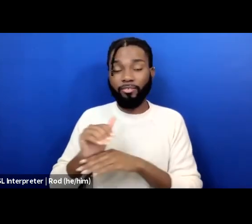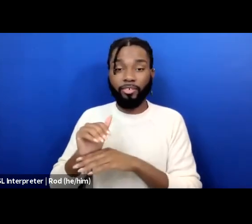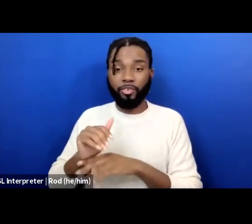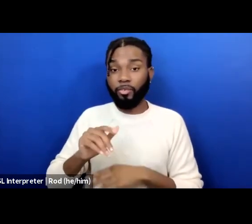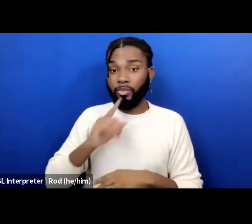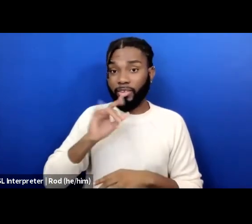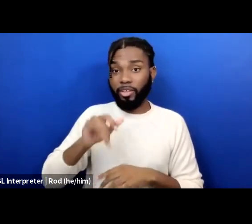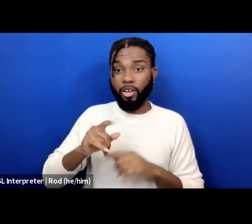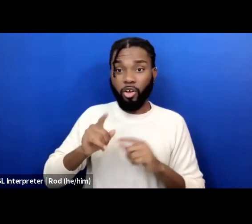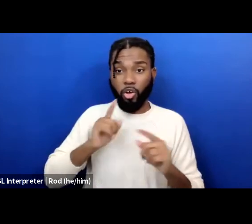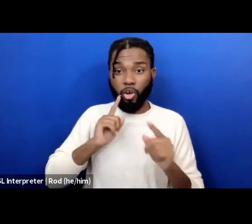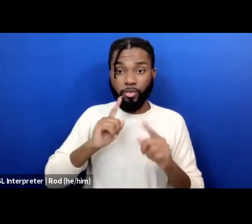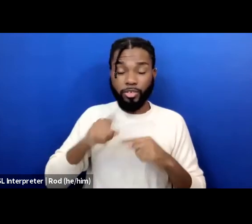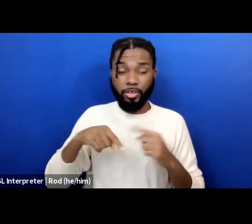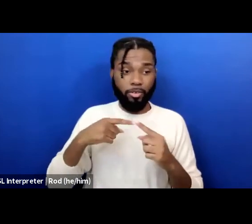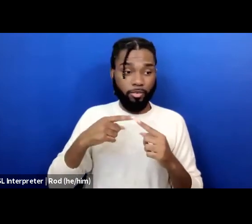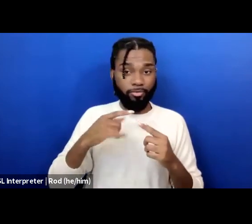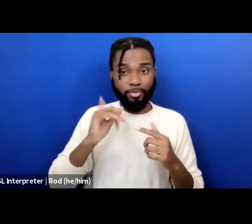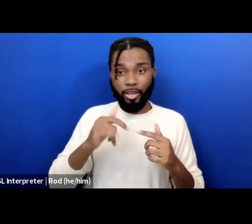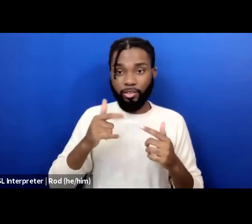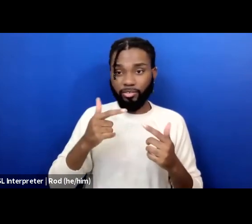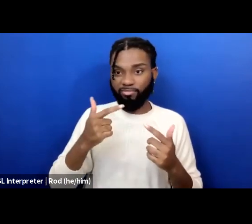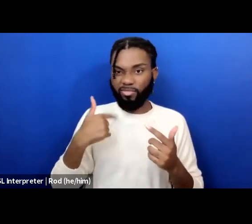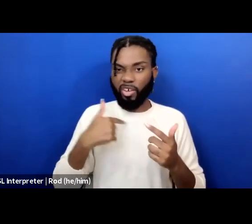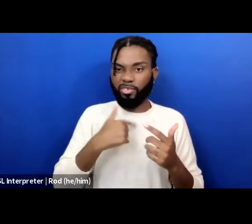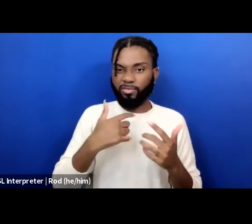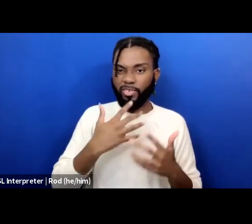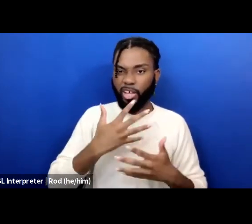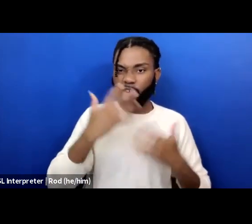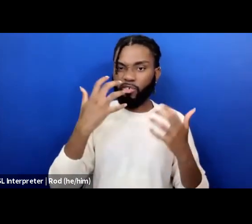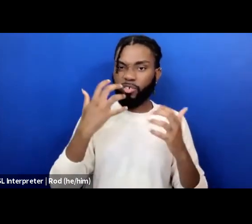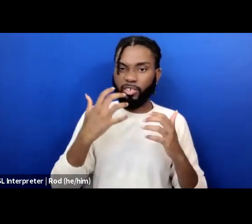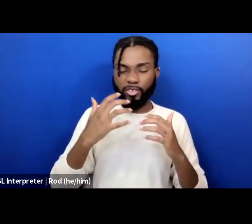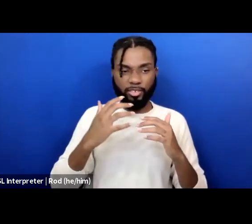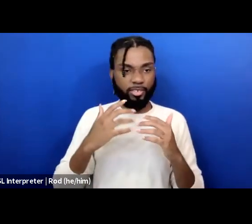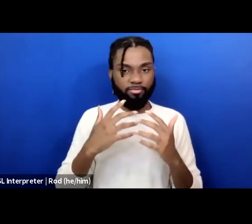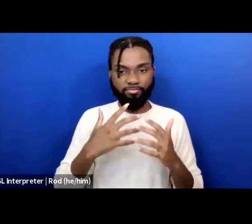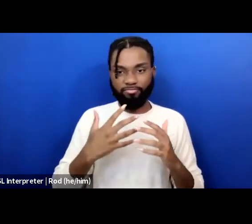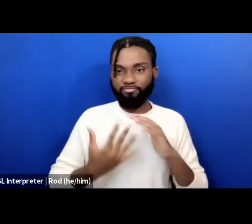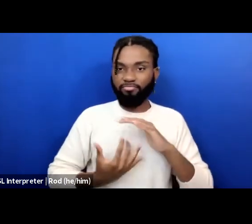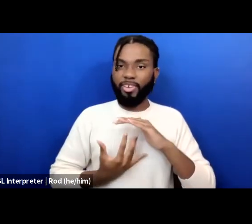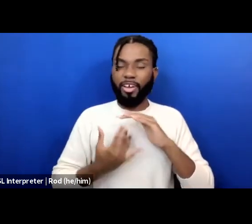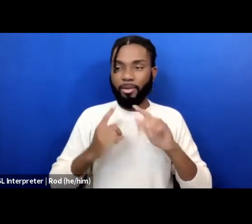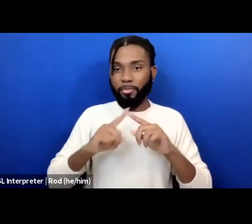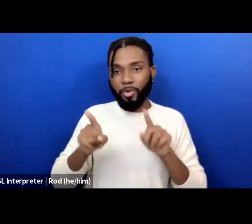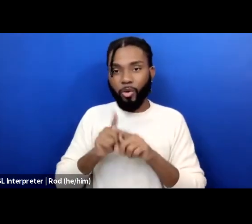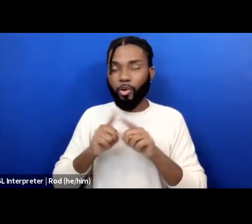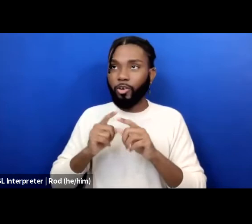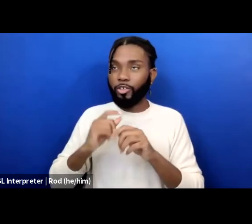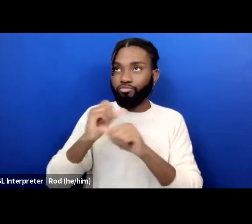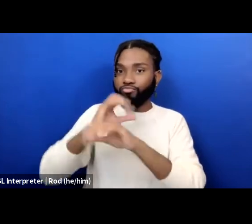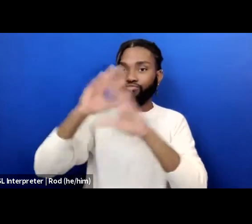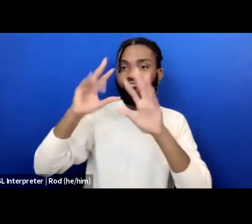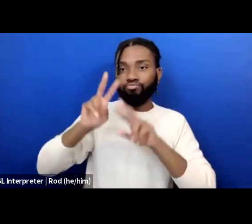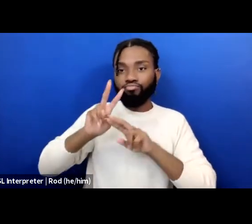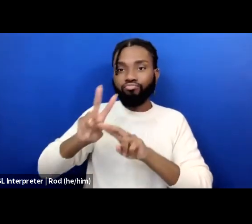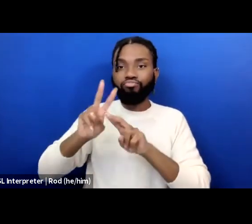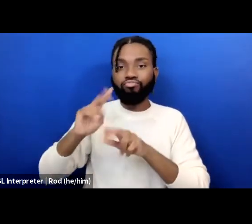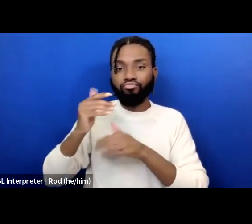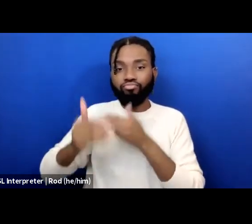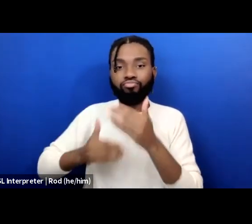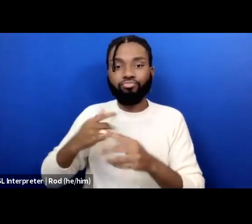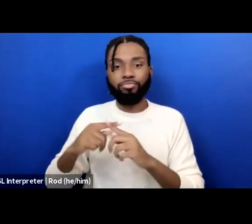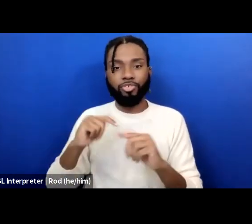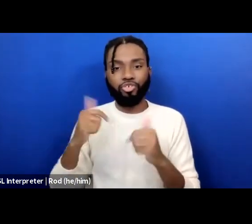us angry and mad, but building and dreaming and moving forward and challenging